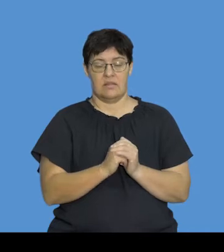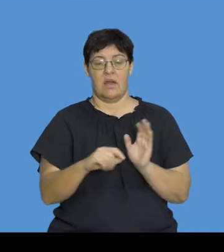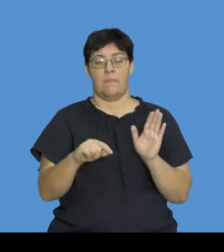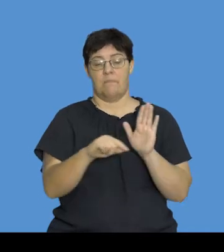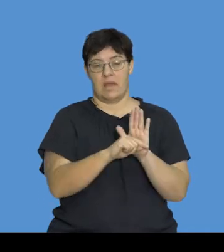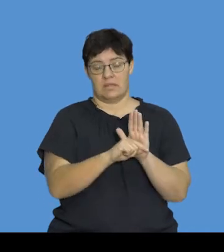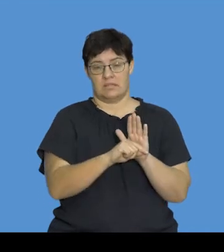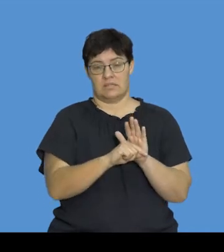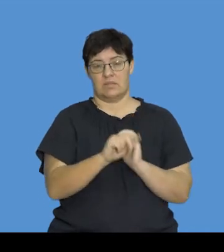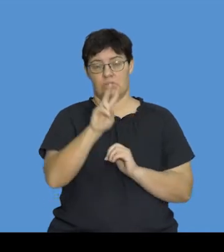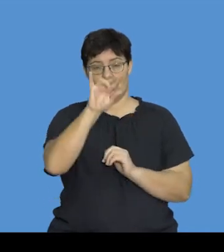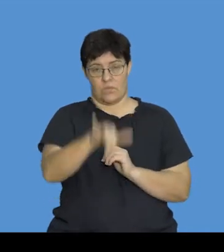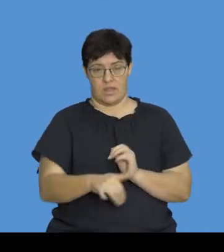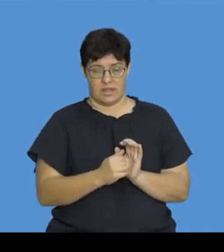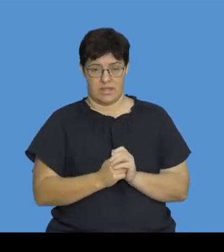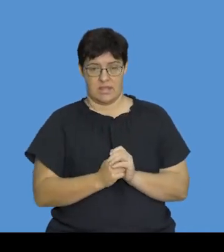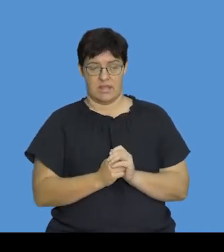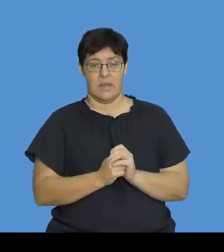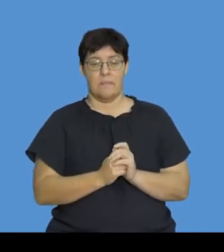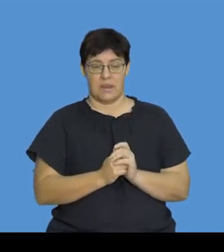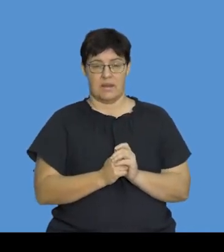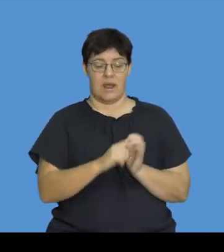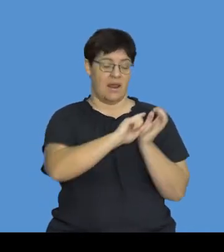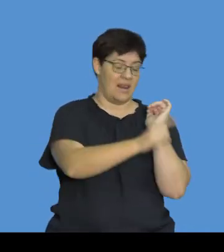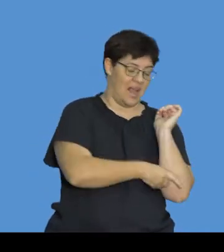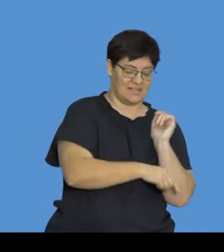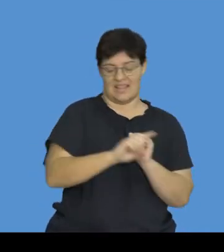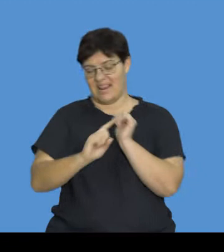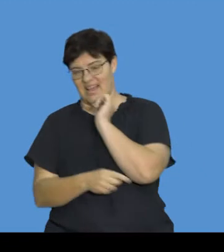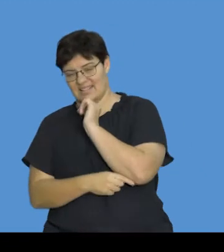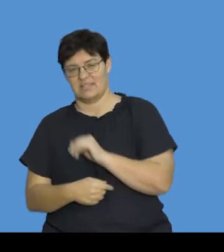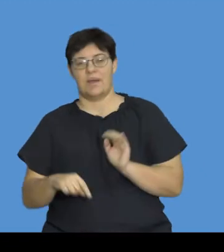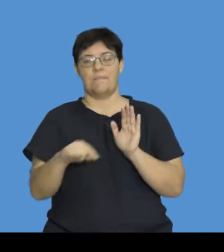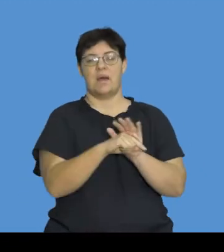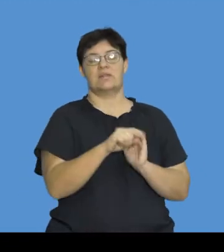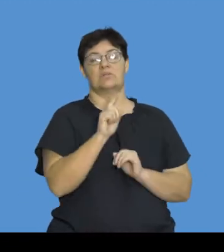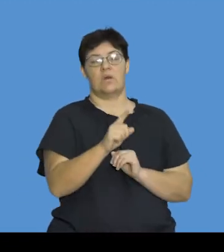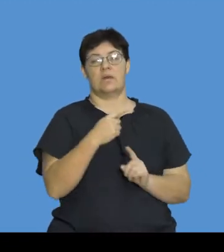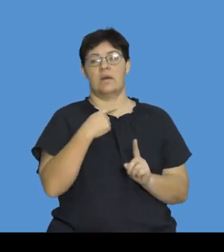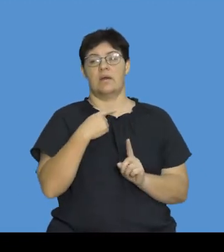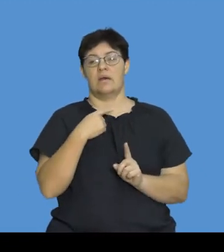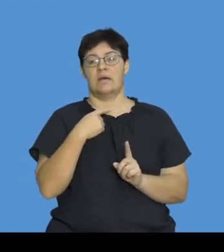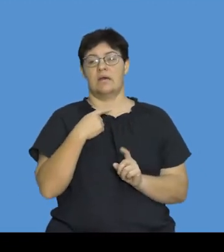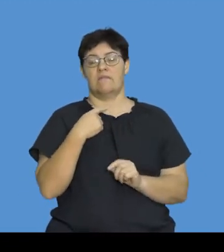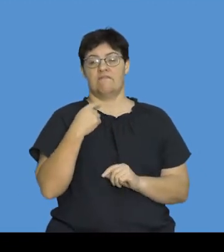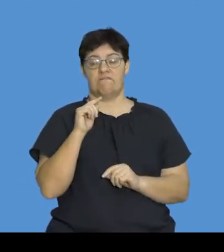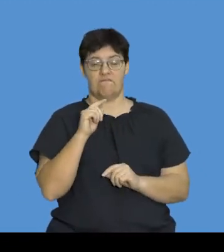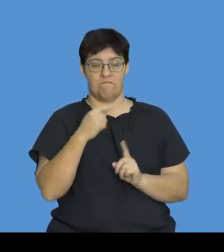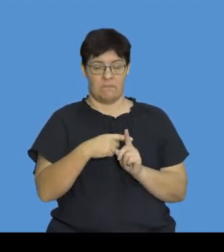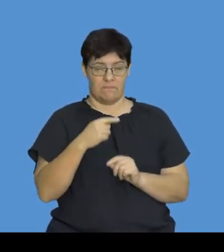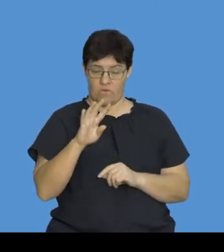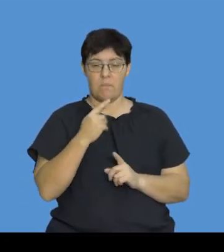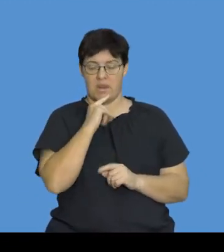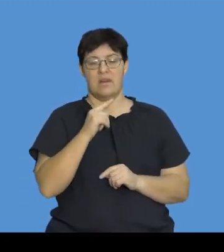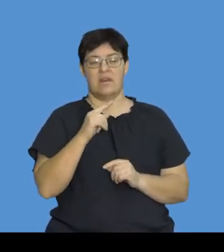minus 2y. And then it will be the last, which is the minus 1 and the 4, which will give me minus